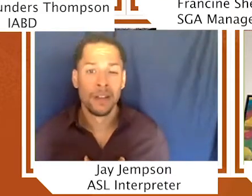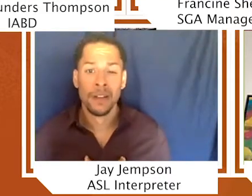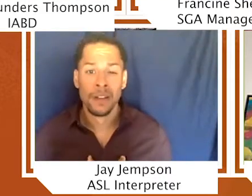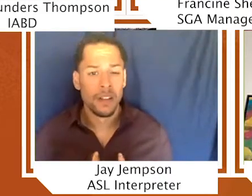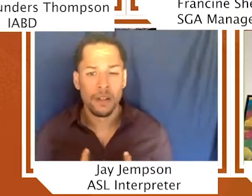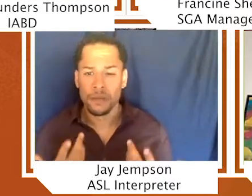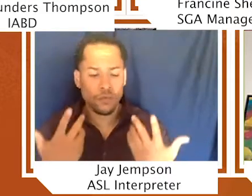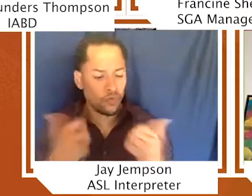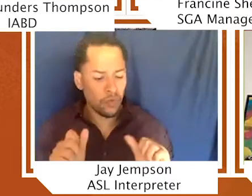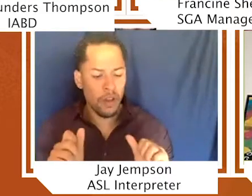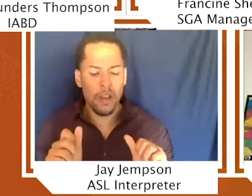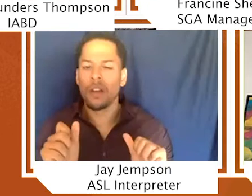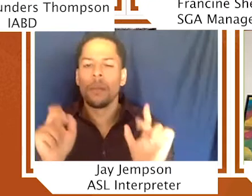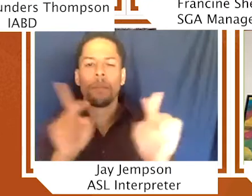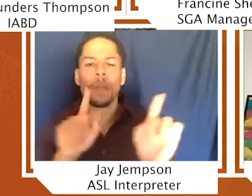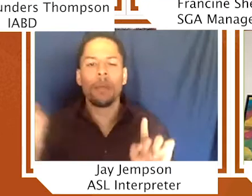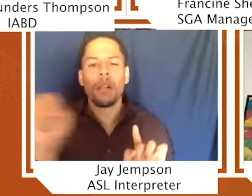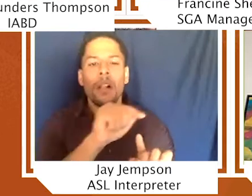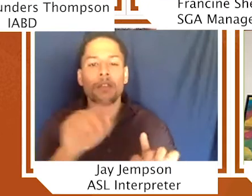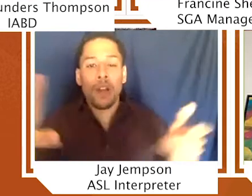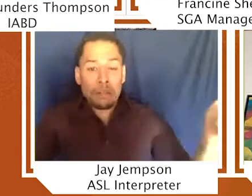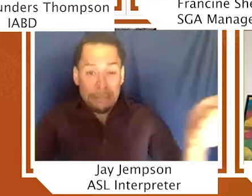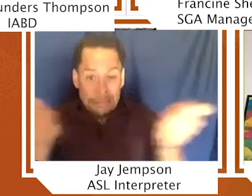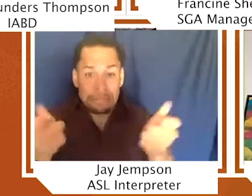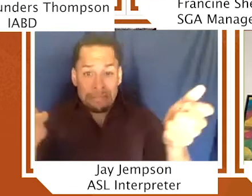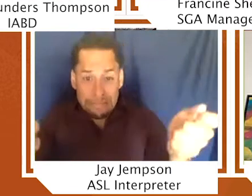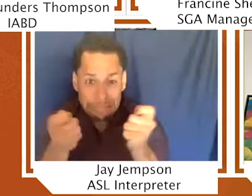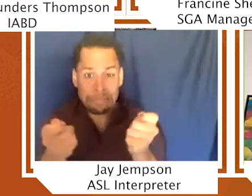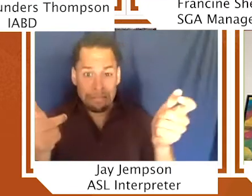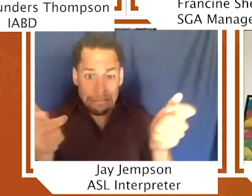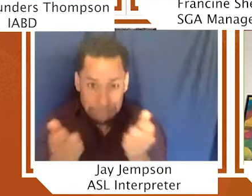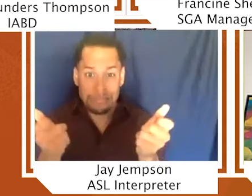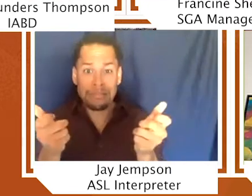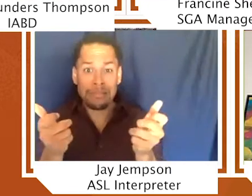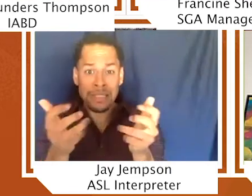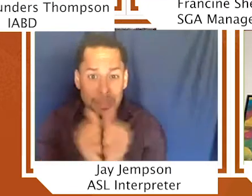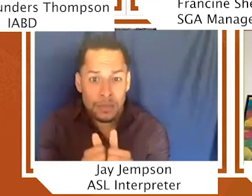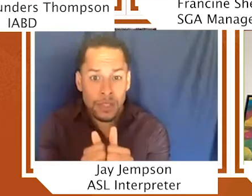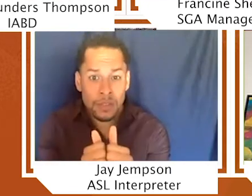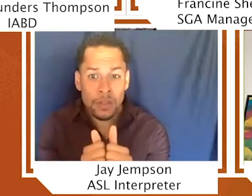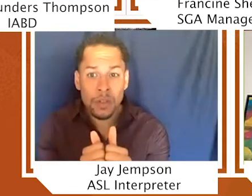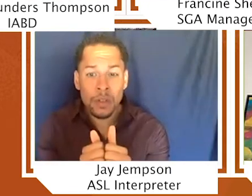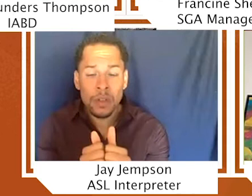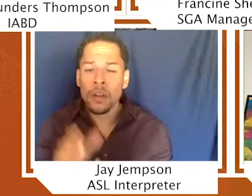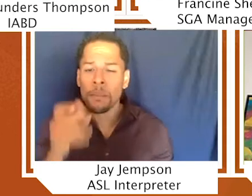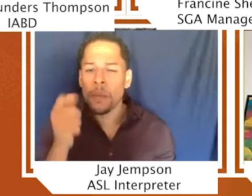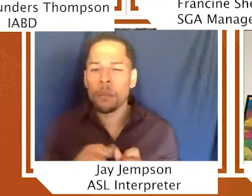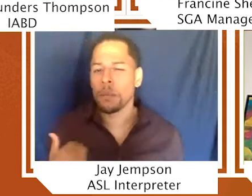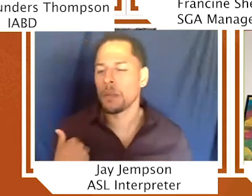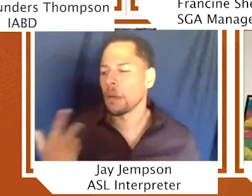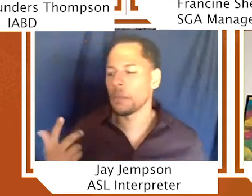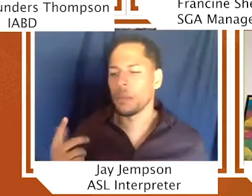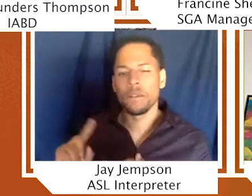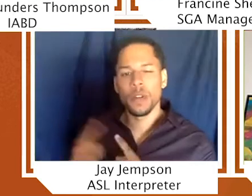know, we're tired of being the go-to. I was talking to a friend of mine who is in